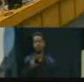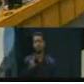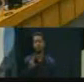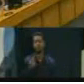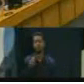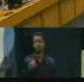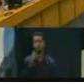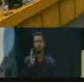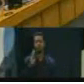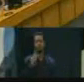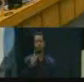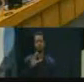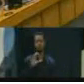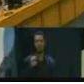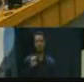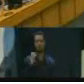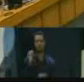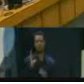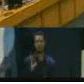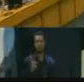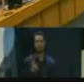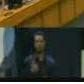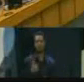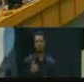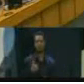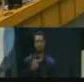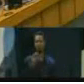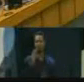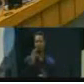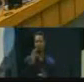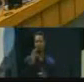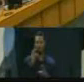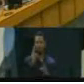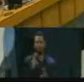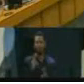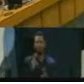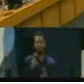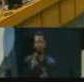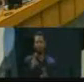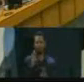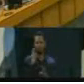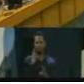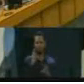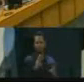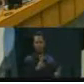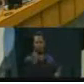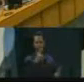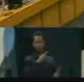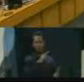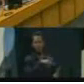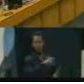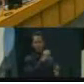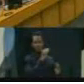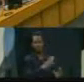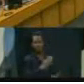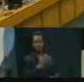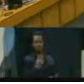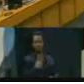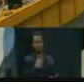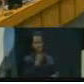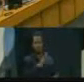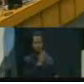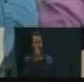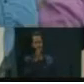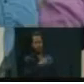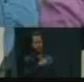teacher. I have a great deal of respect for the educators behind me, and I know they have sacrificed dearly trying to bring information to this